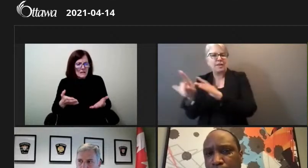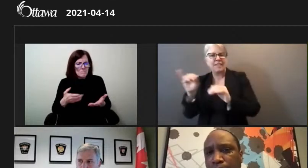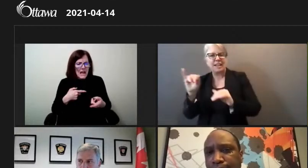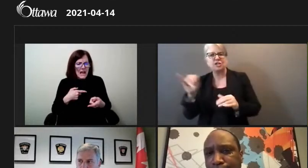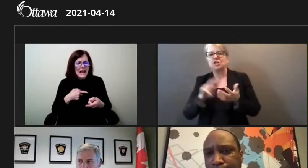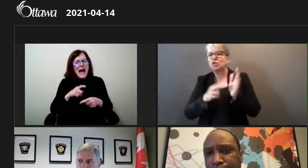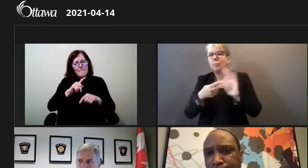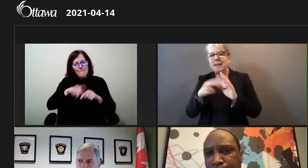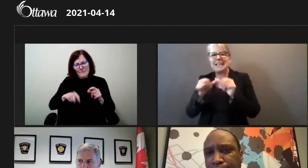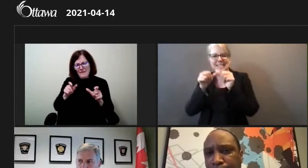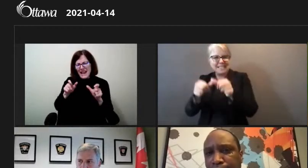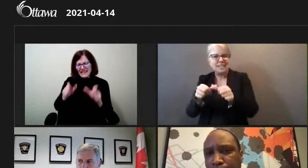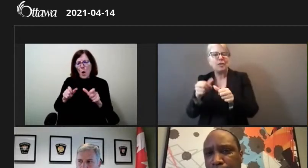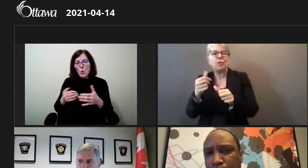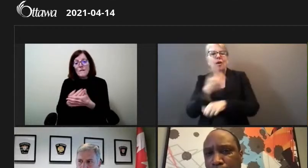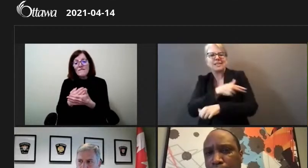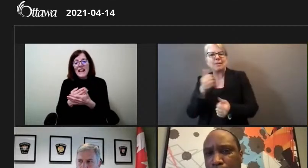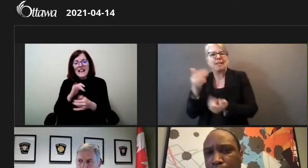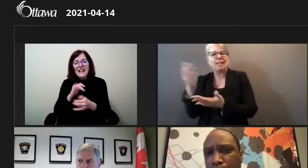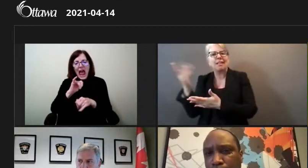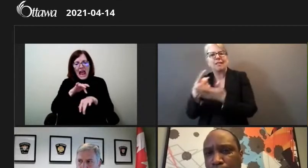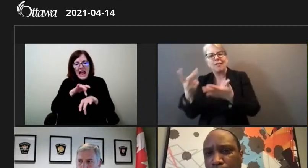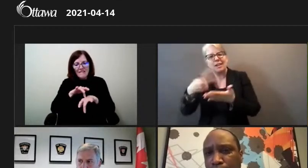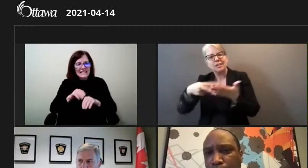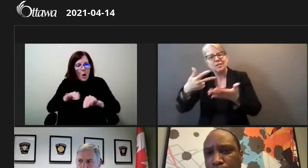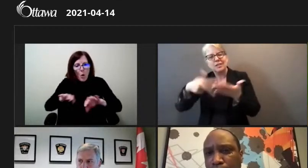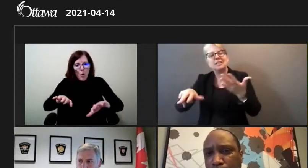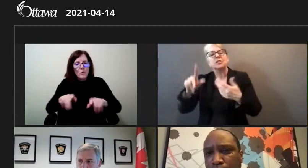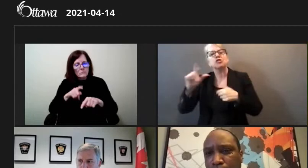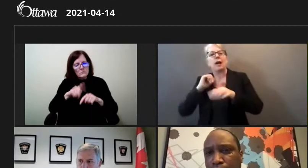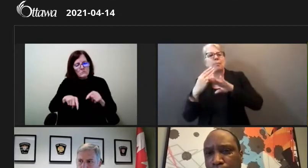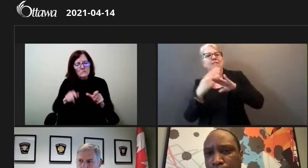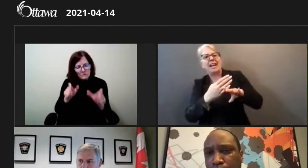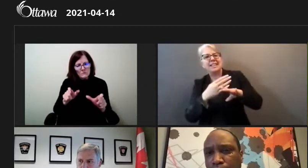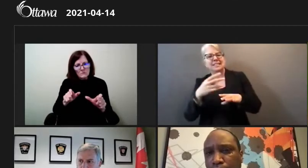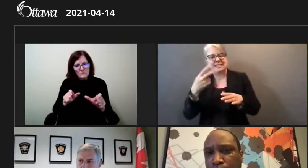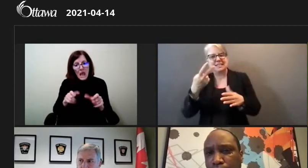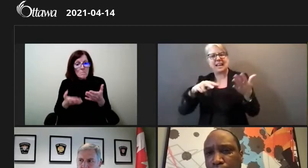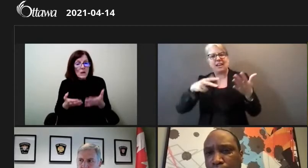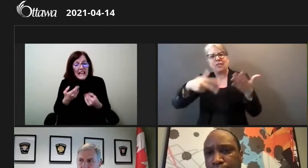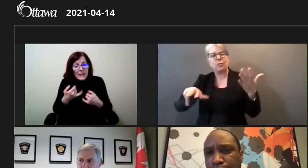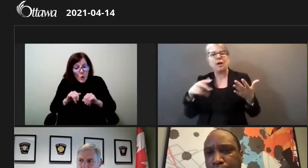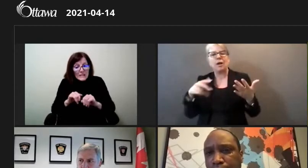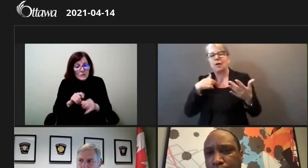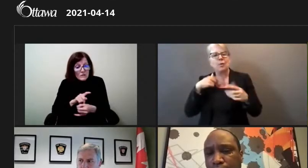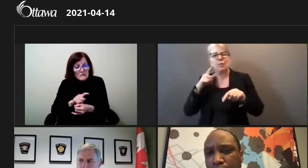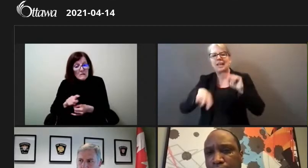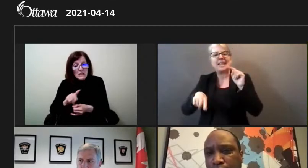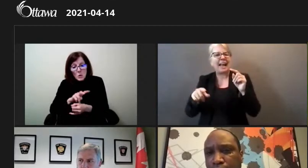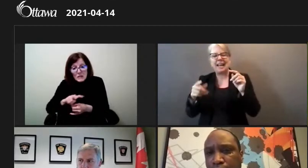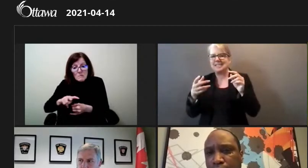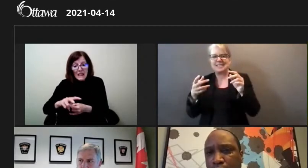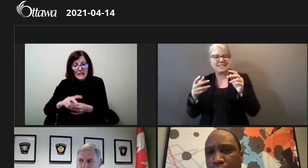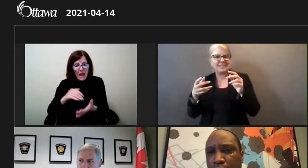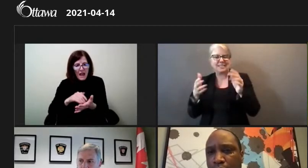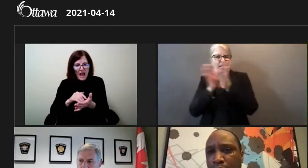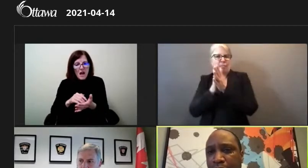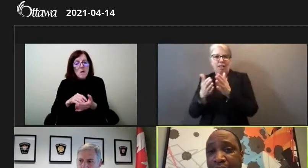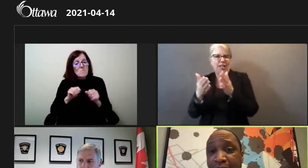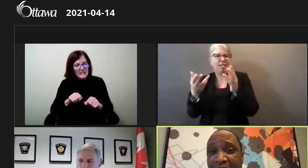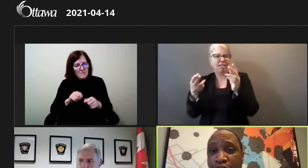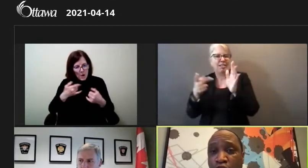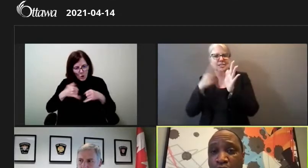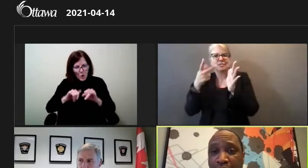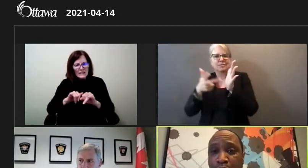another week or so, we can prevent them in the second and third week. And we really need to, because we can't double and double again. Well,